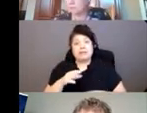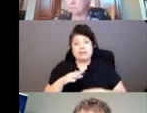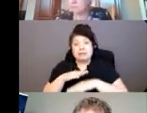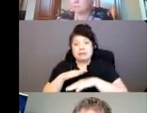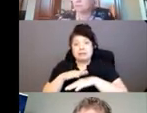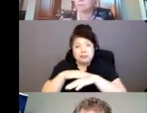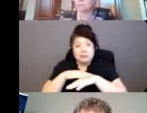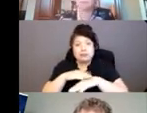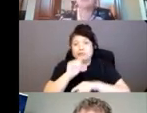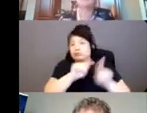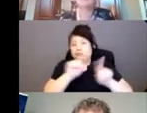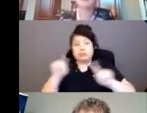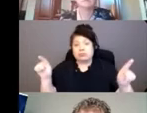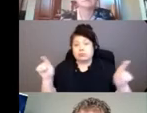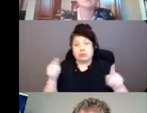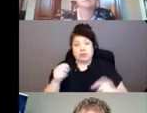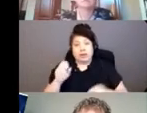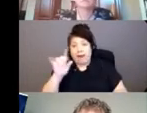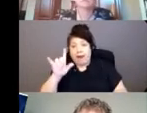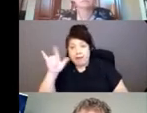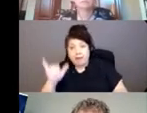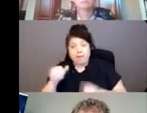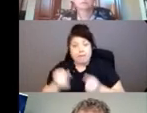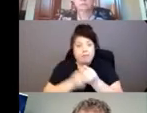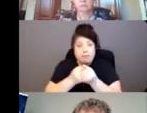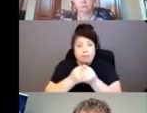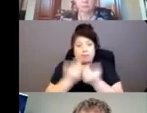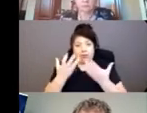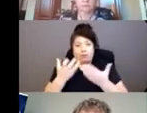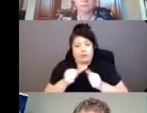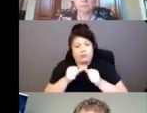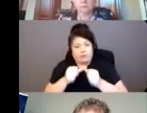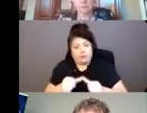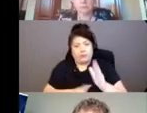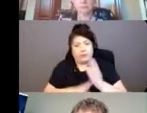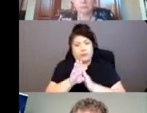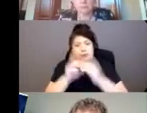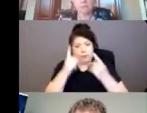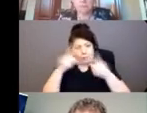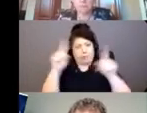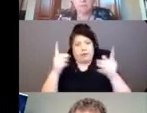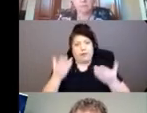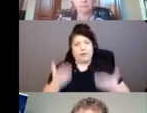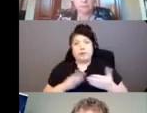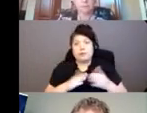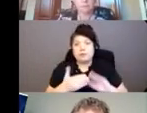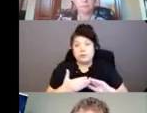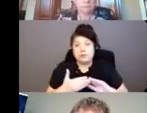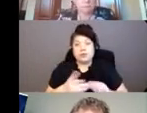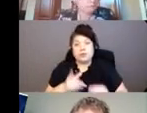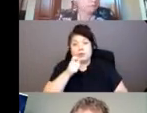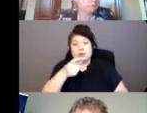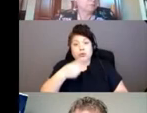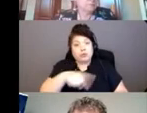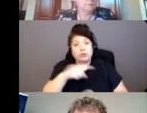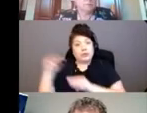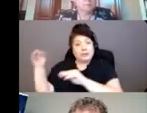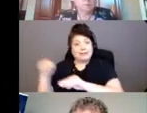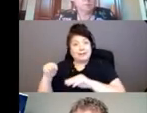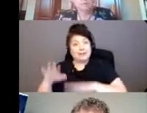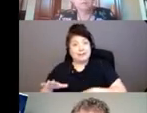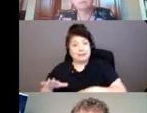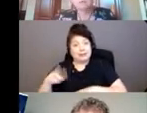the continued thriving communities and knowledge systems. Those of us who are settlers need to recognize that our knowledge